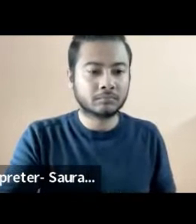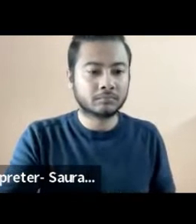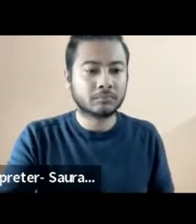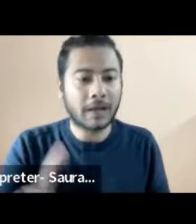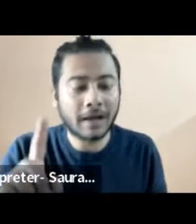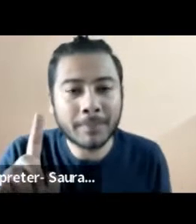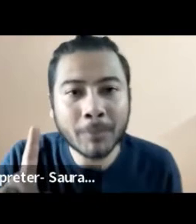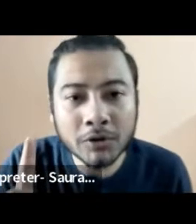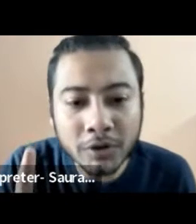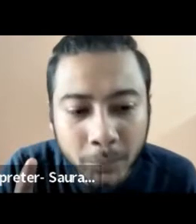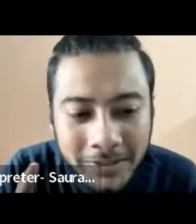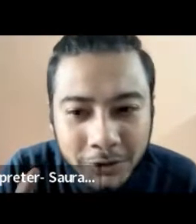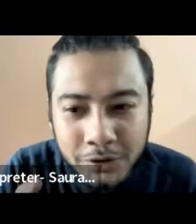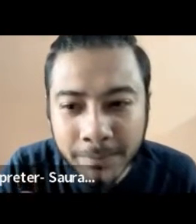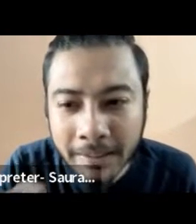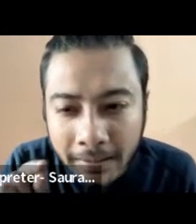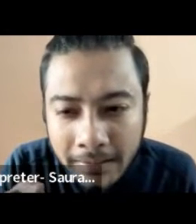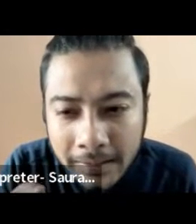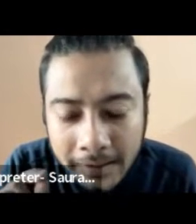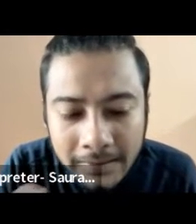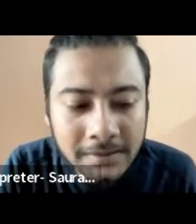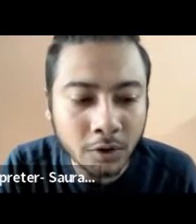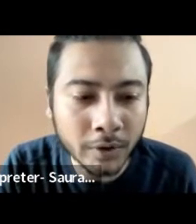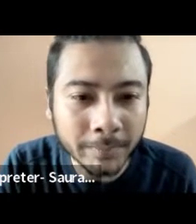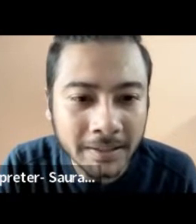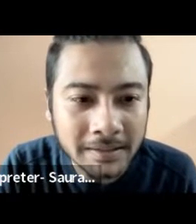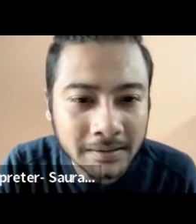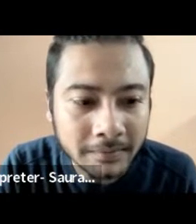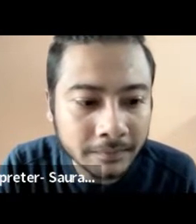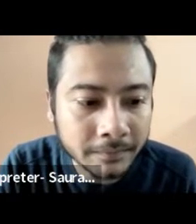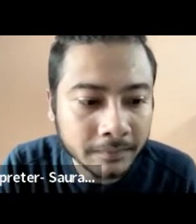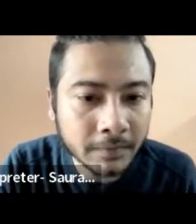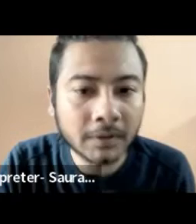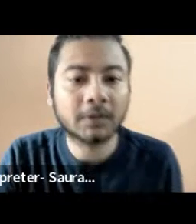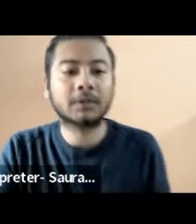you. I also request you to speak a little slowly,